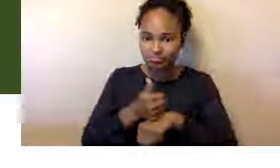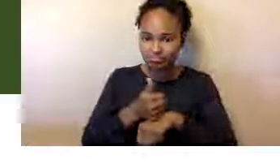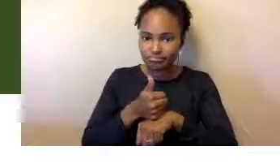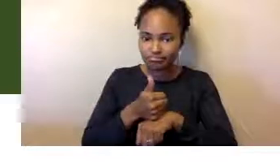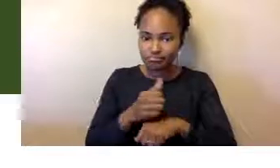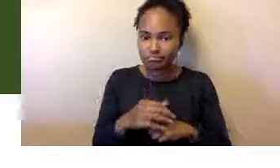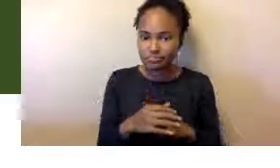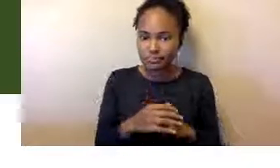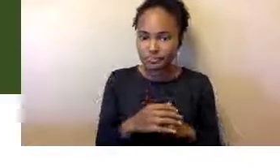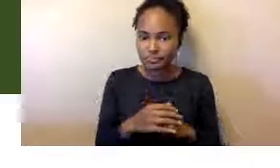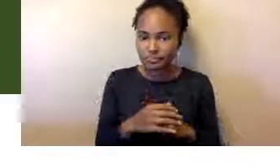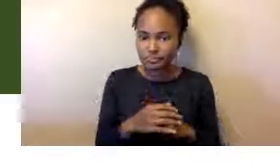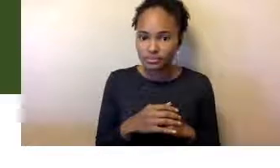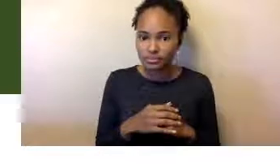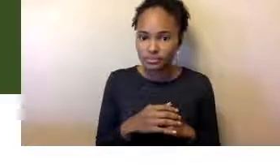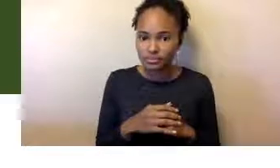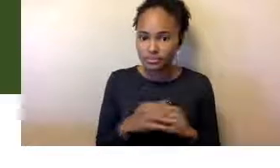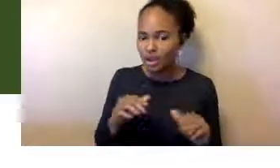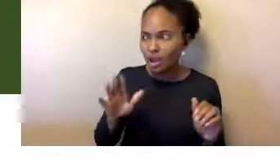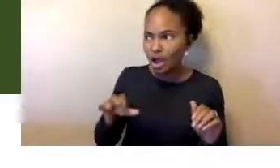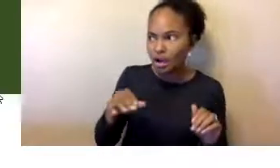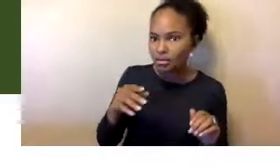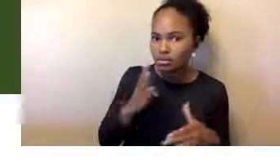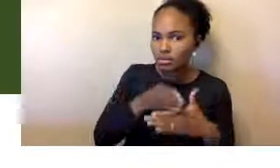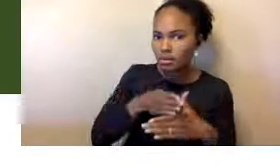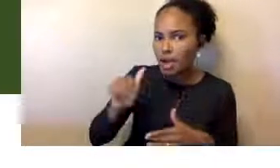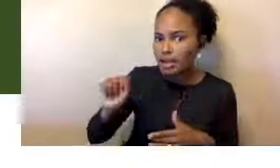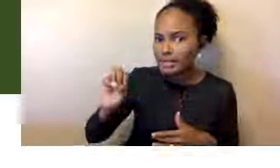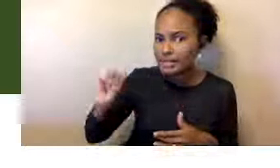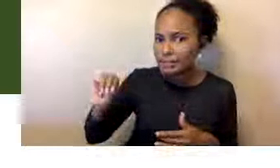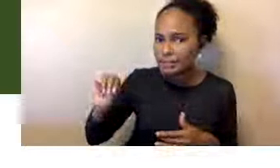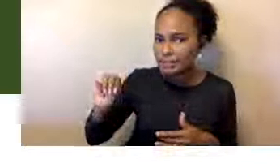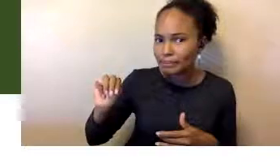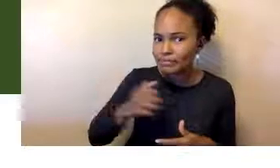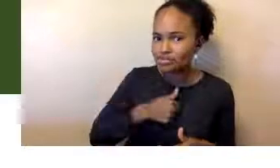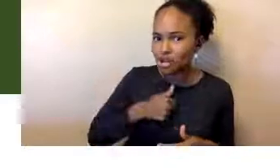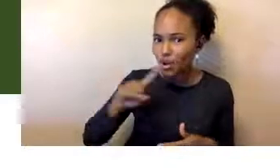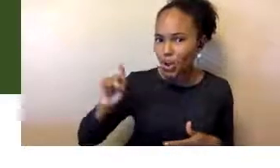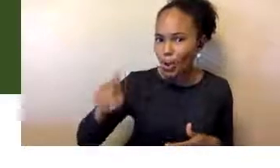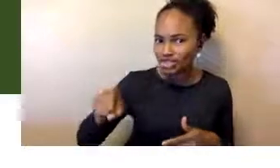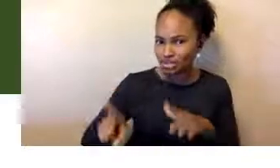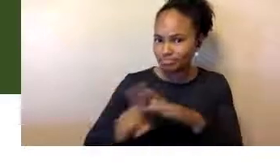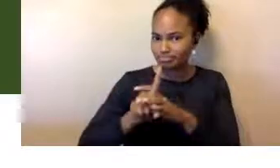crisis response system. Asim, Yes. sorry, we have a question in the chat.